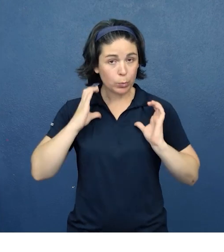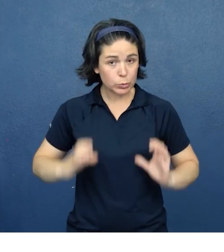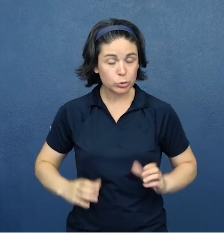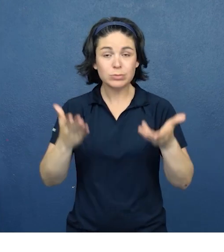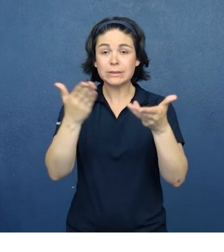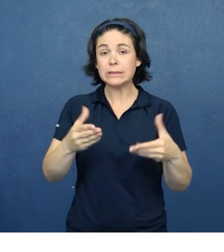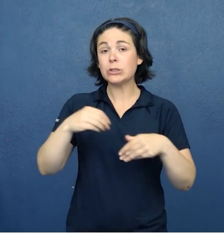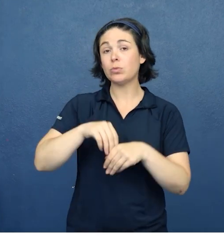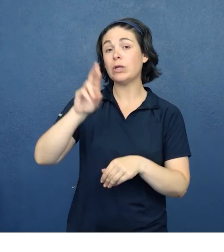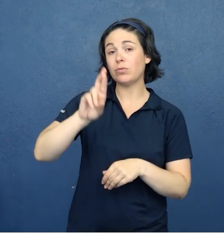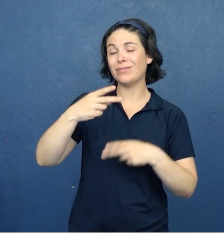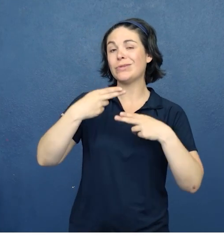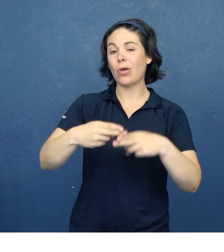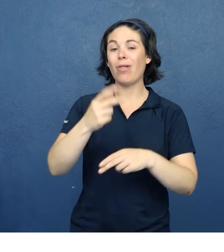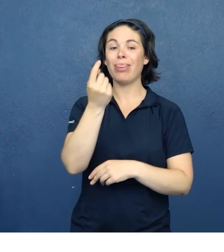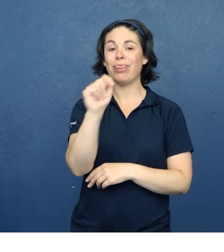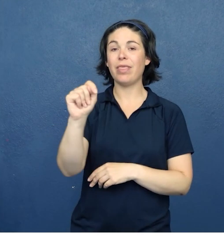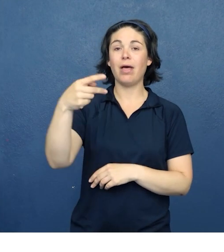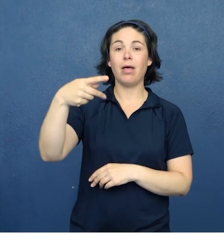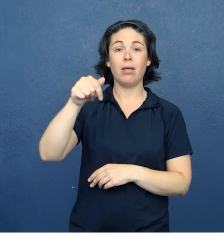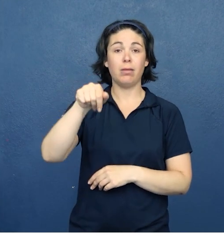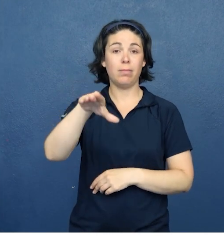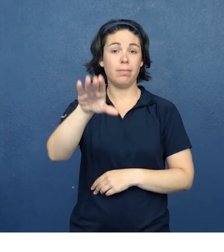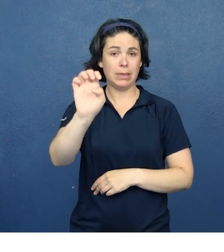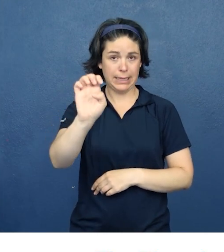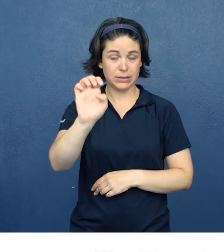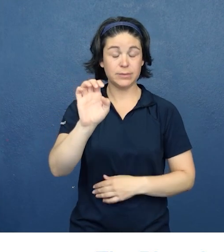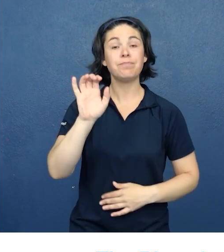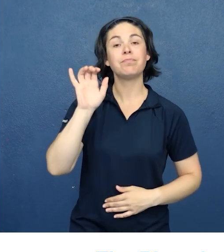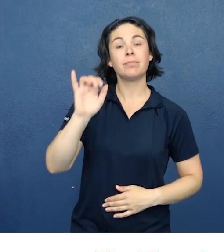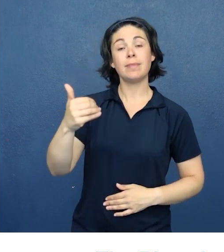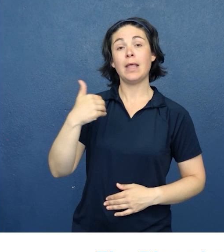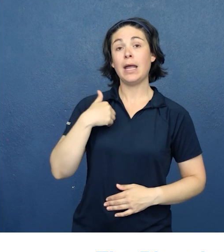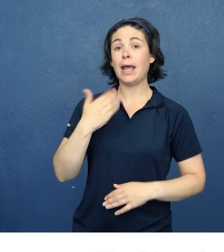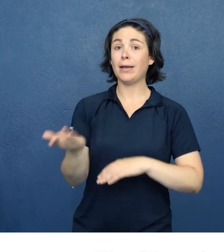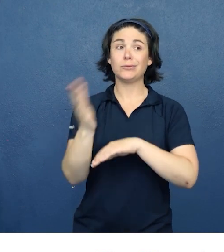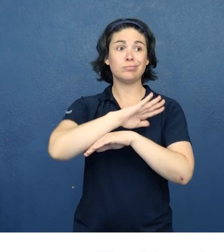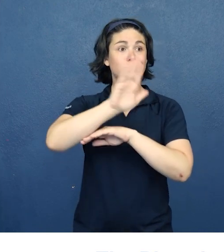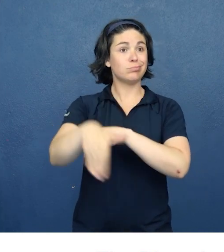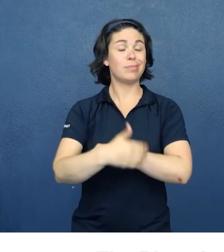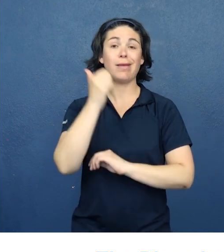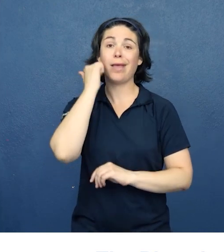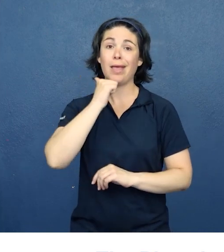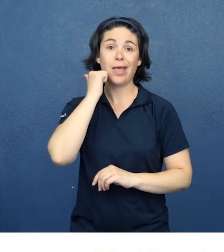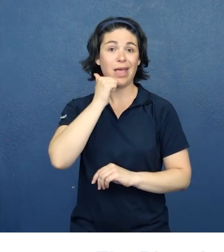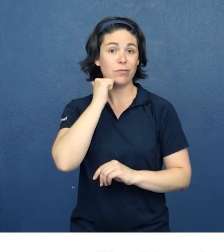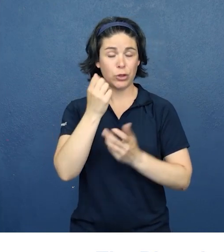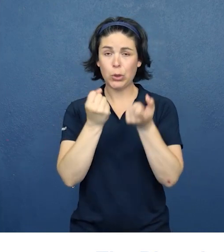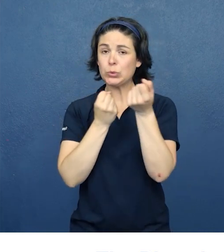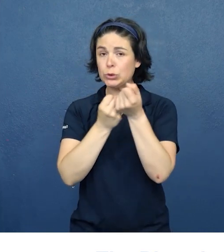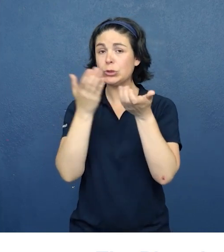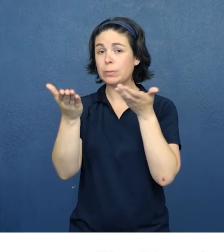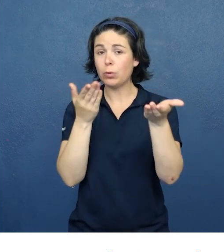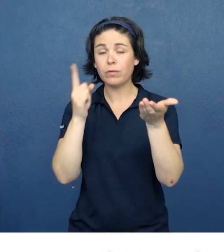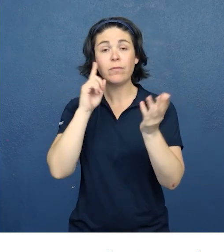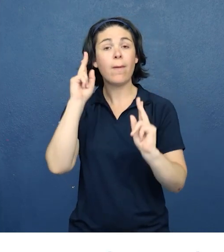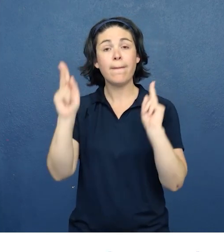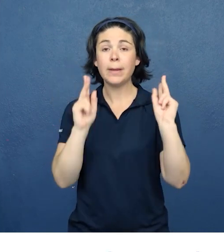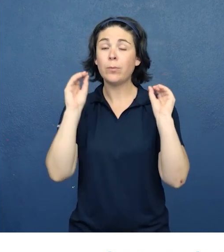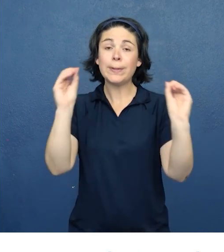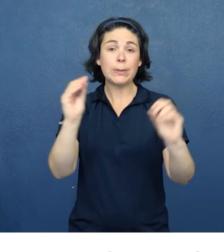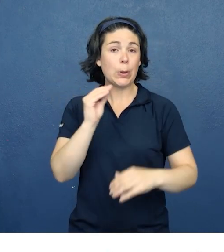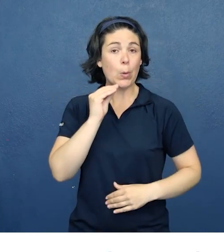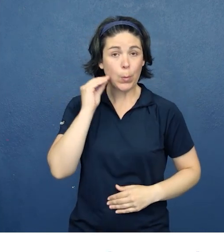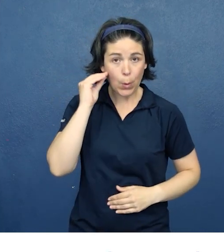in Riverside called The Place. The Place has 24/7 on-site supportive services for homeless consumers who